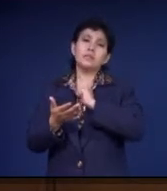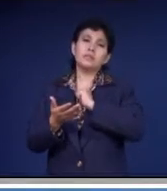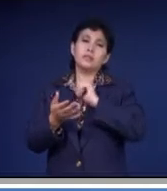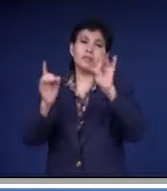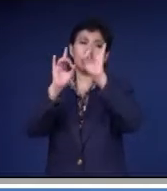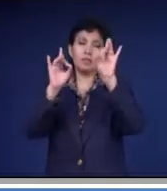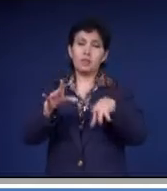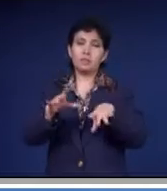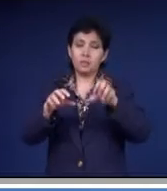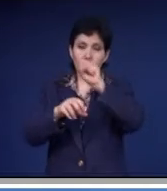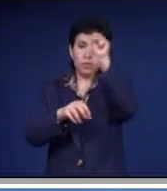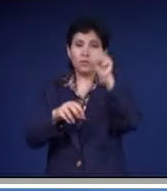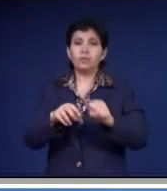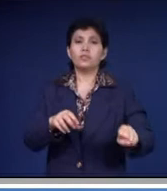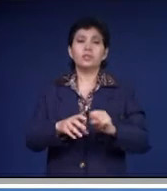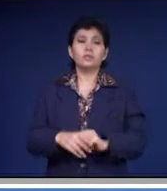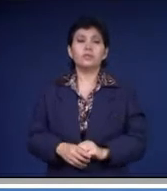together the questions.